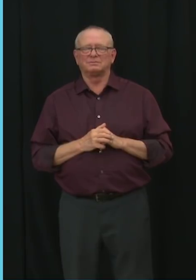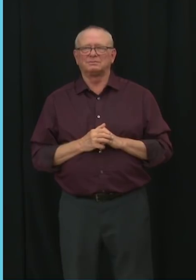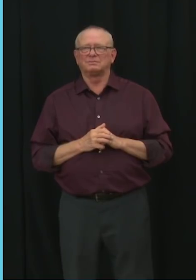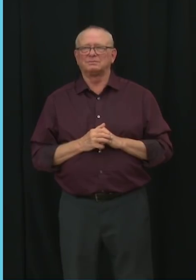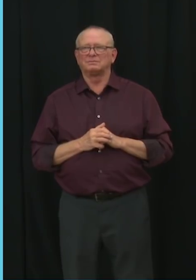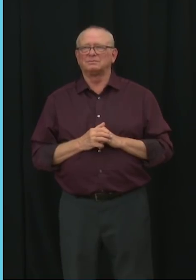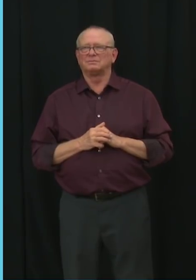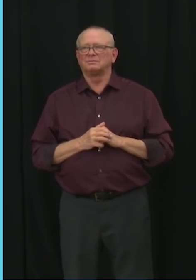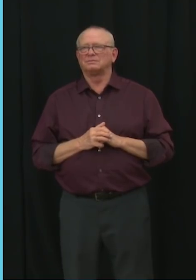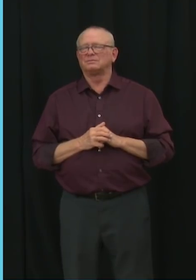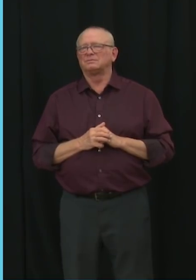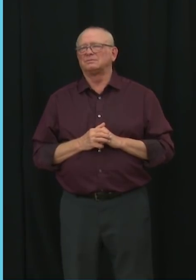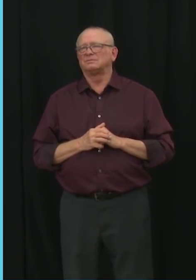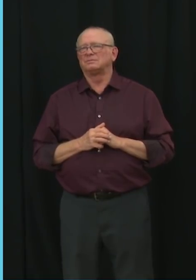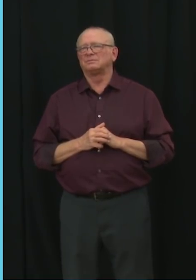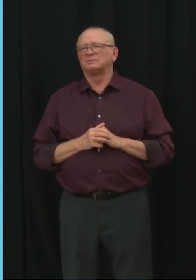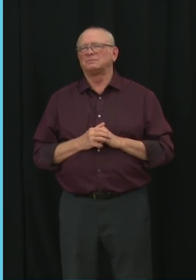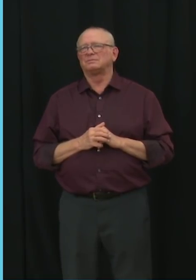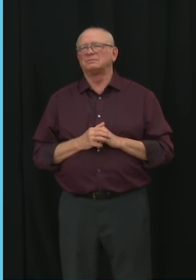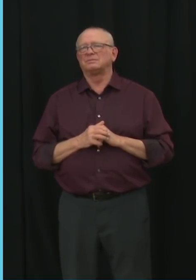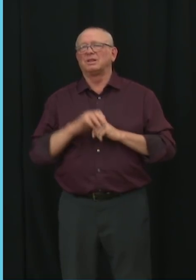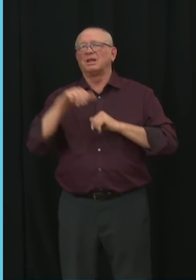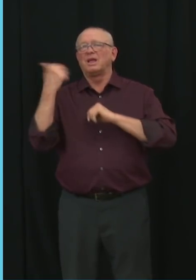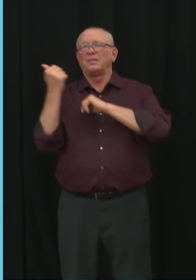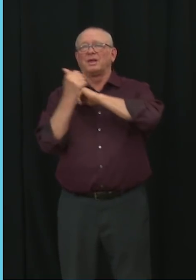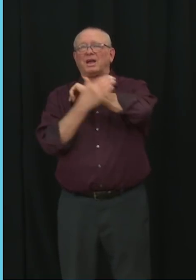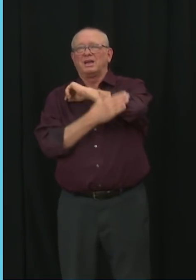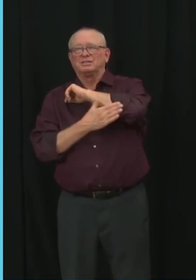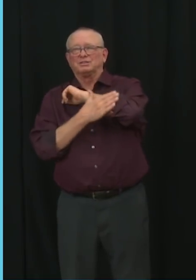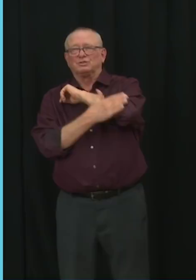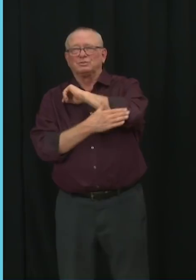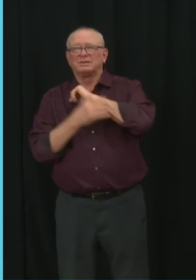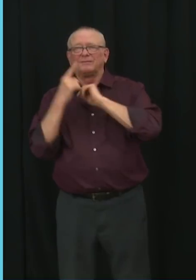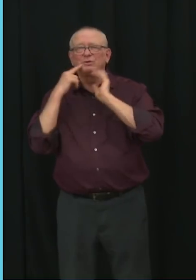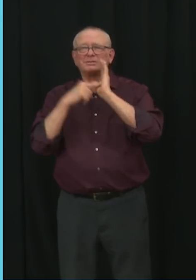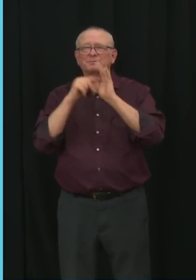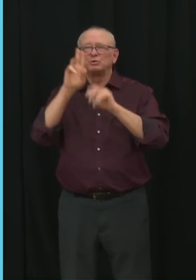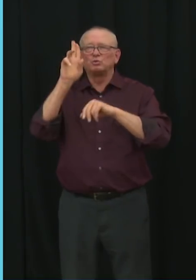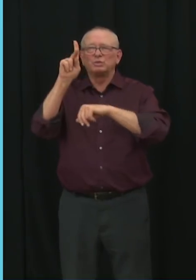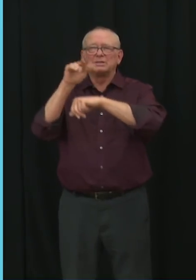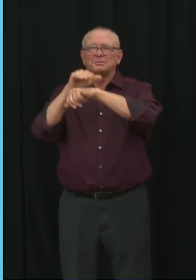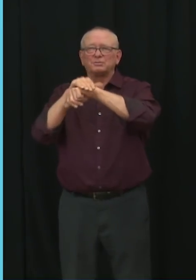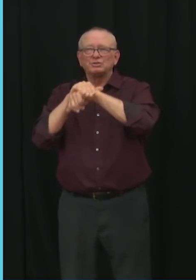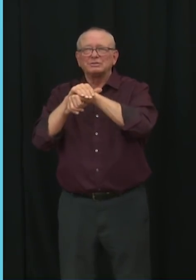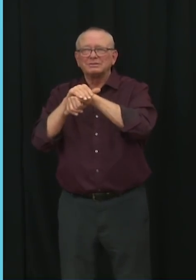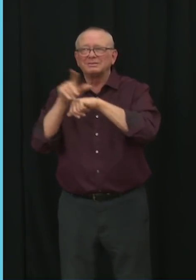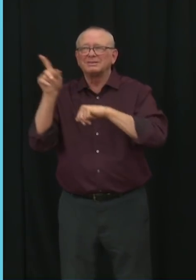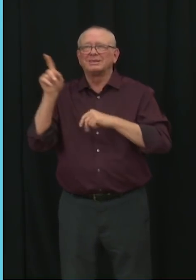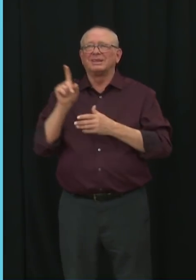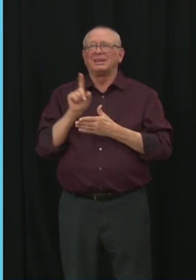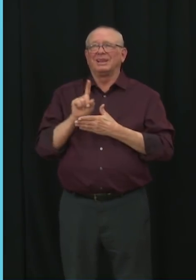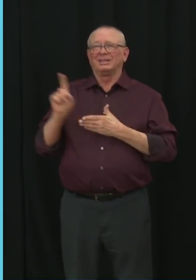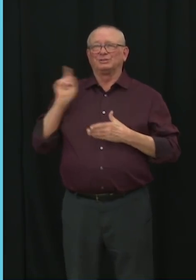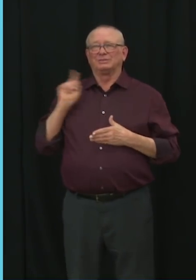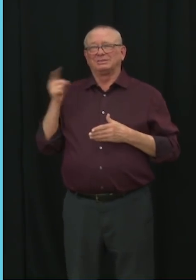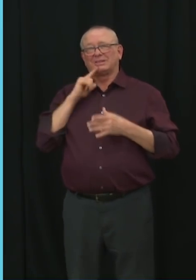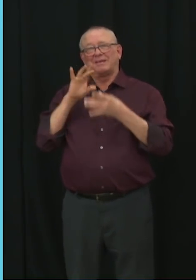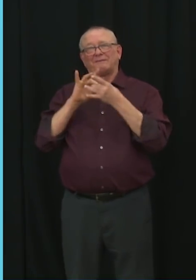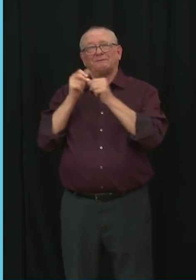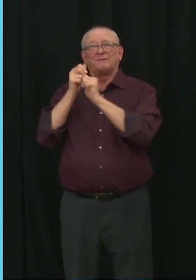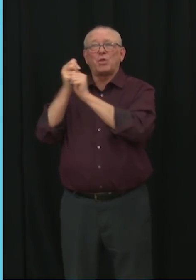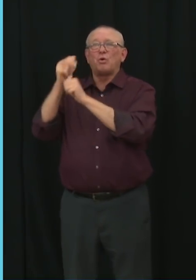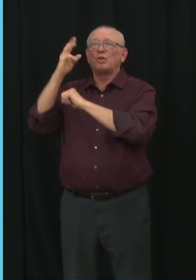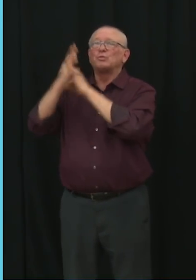many schools in the UK are bringing masks back for kids. Are you worried this is something that's going to happen here as well, even though it was just dropped